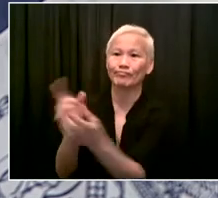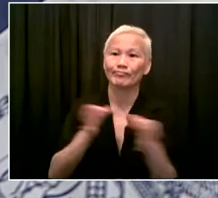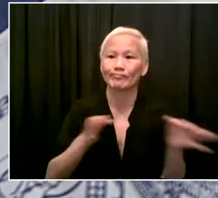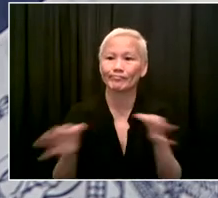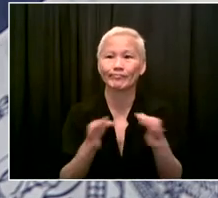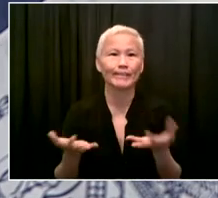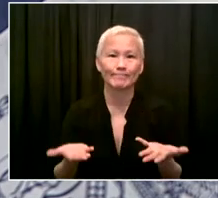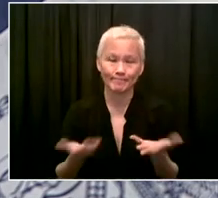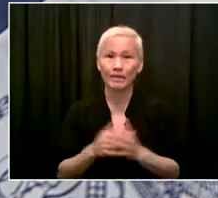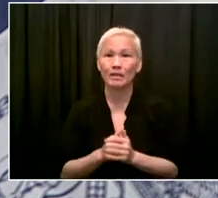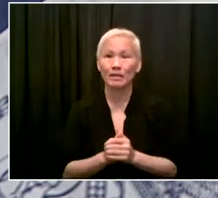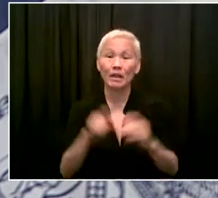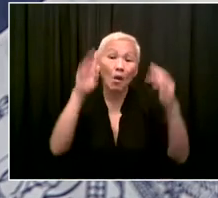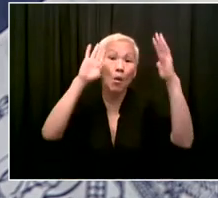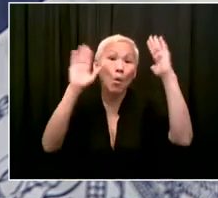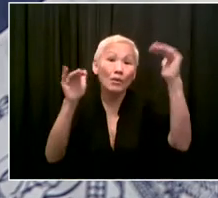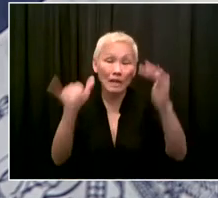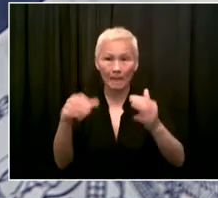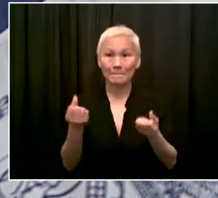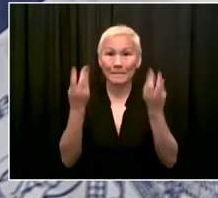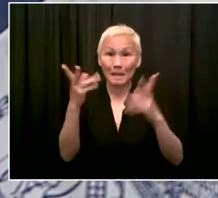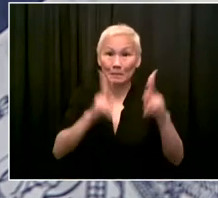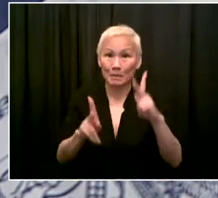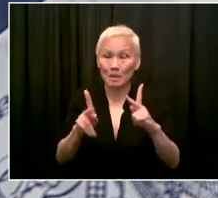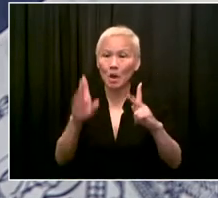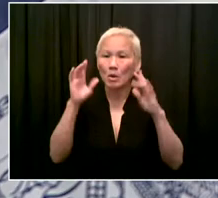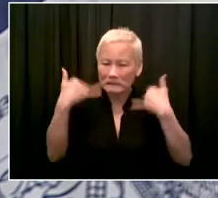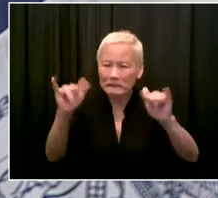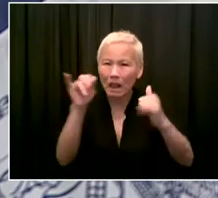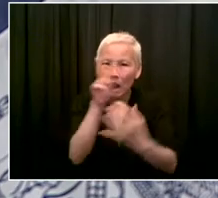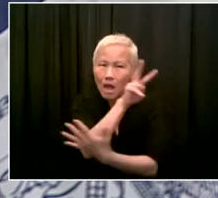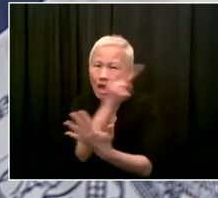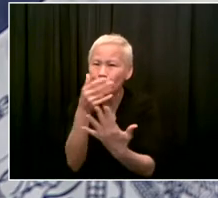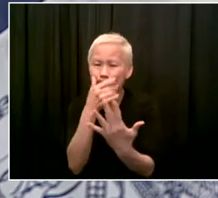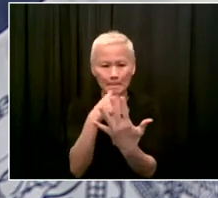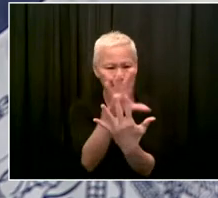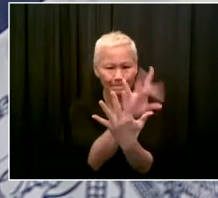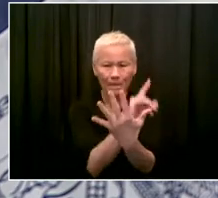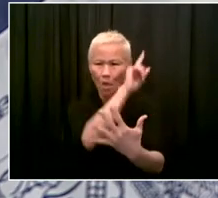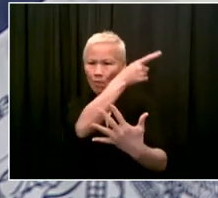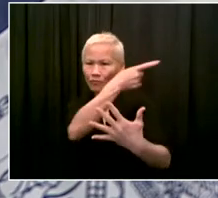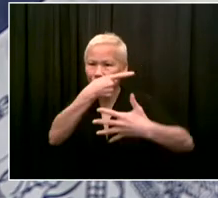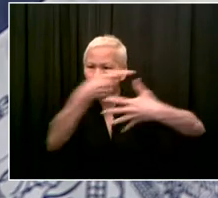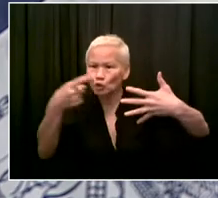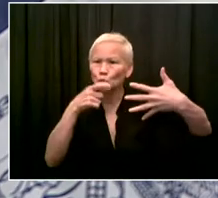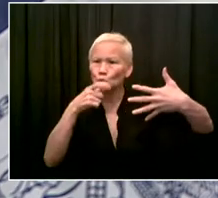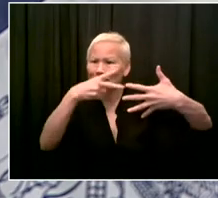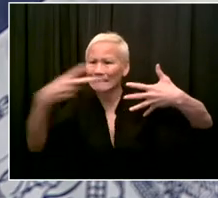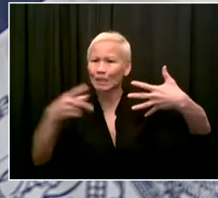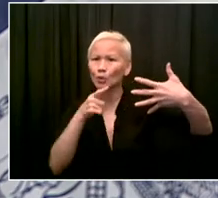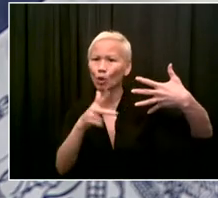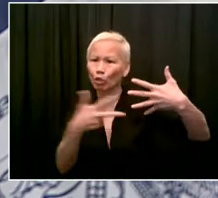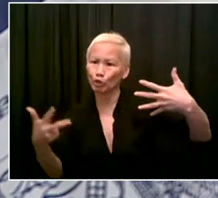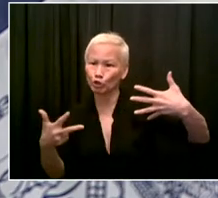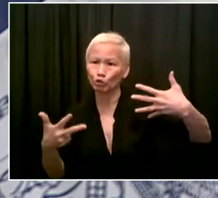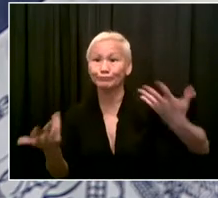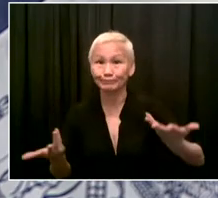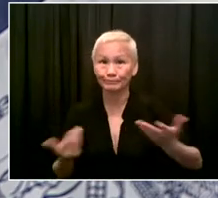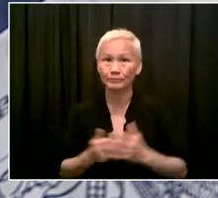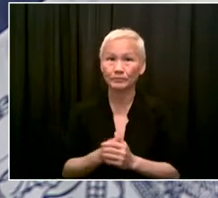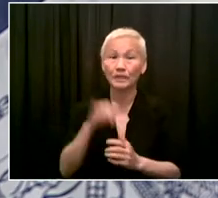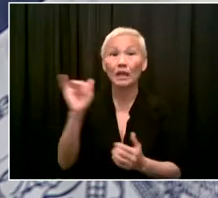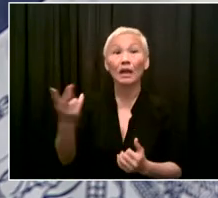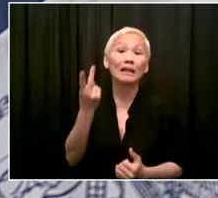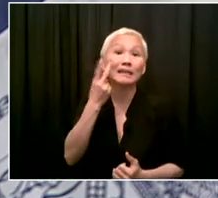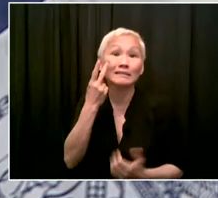candidates, and that it's starting to, you know, catch on with people. We're going to find out as we see the full results. But I am really